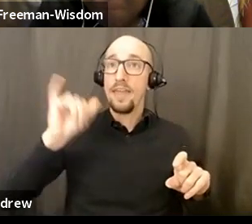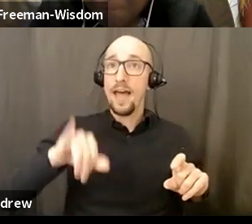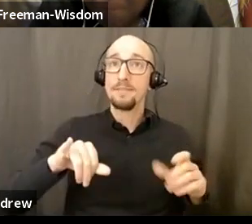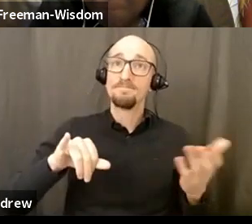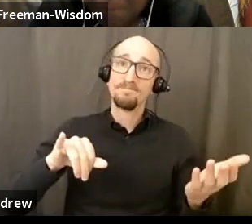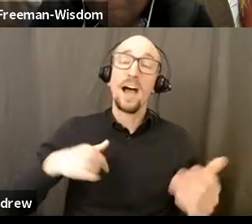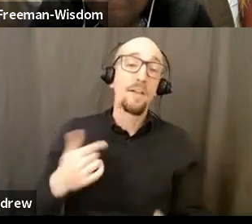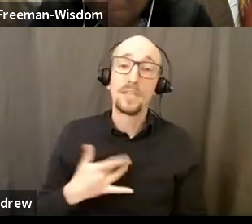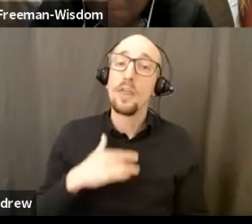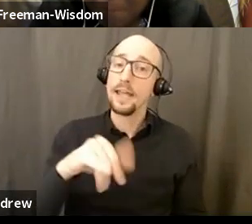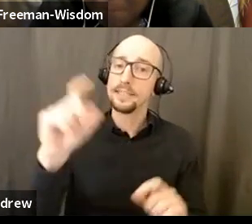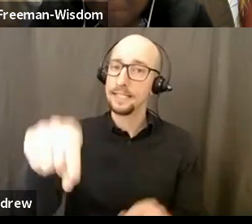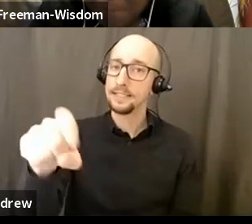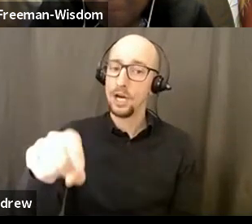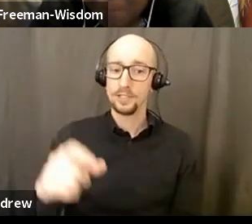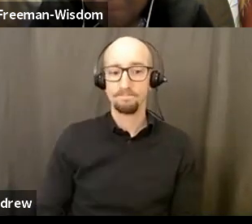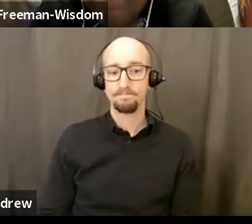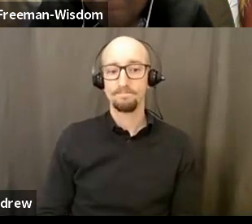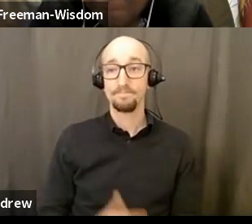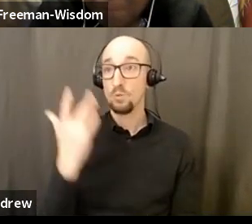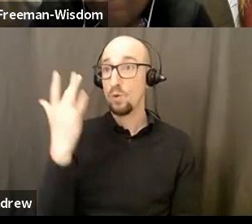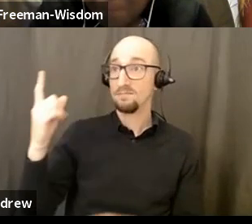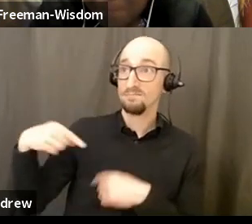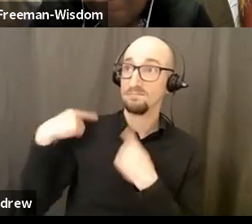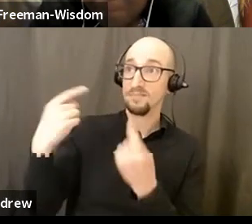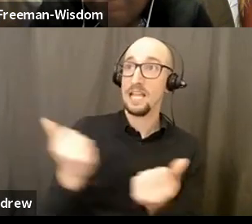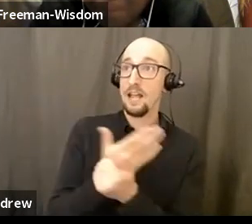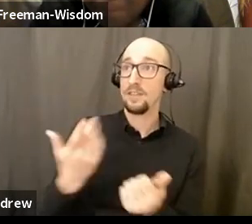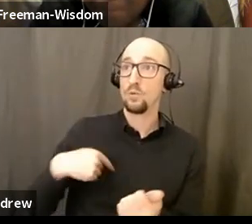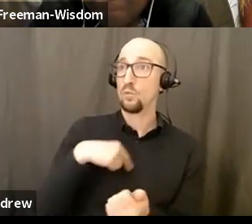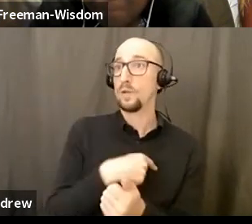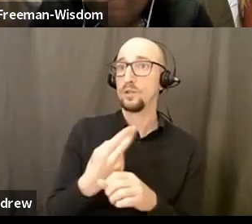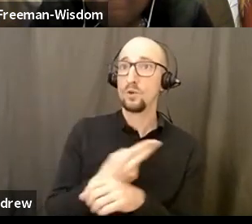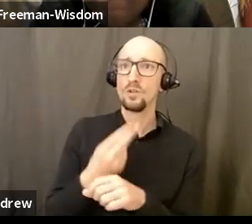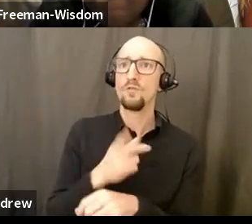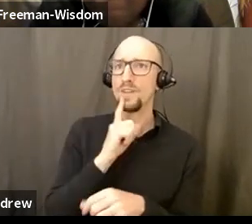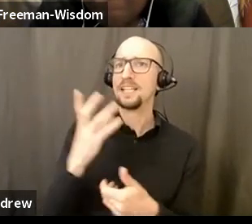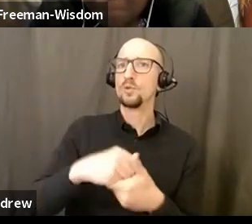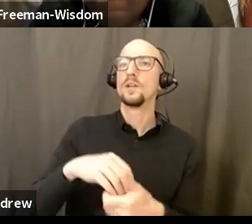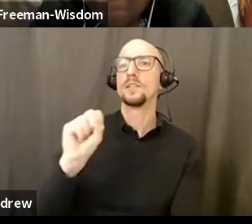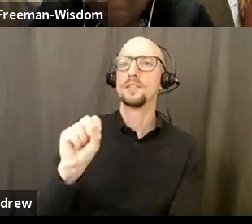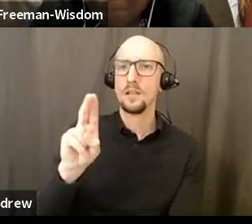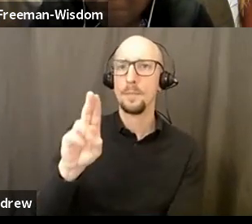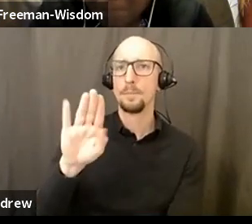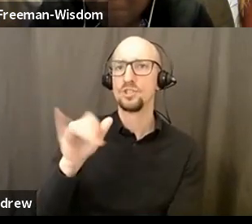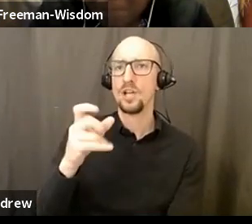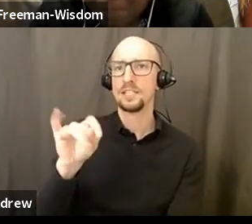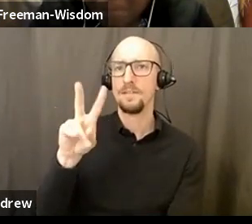necessary because everything else we use up to this point is subjective in nature.